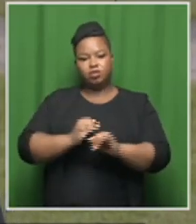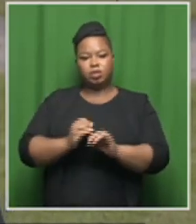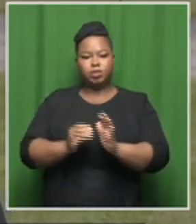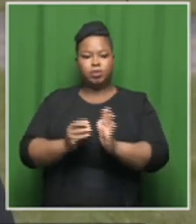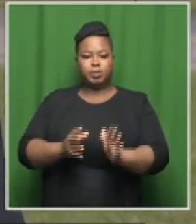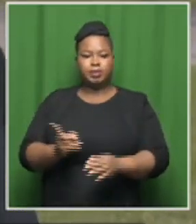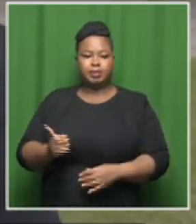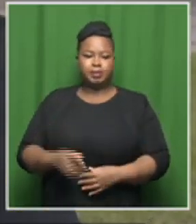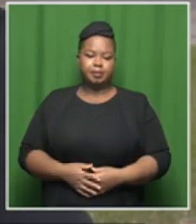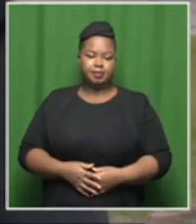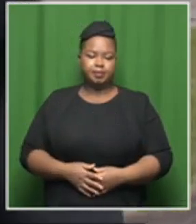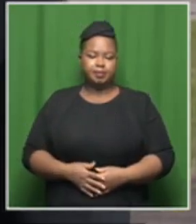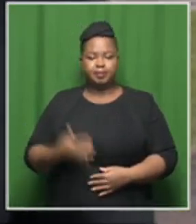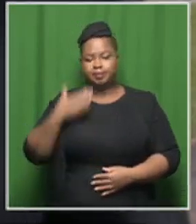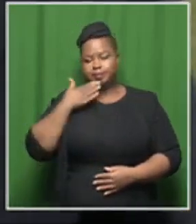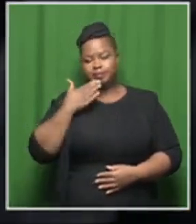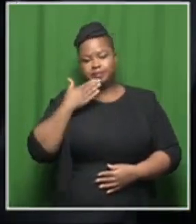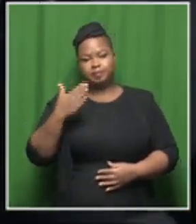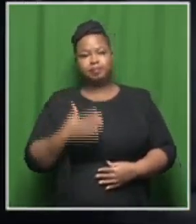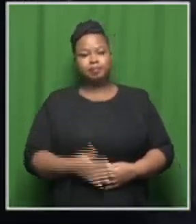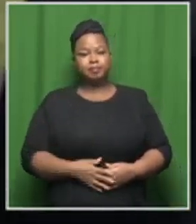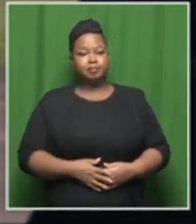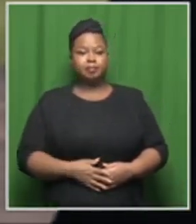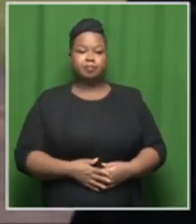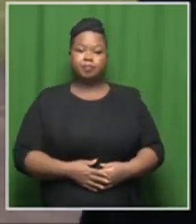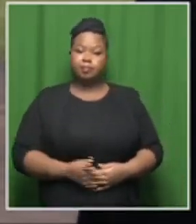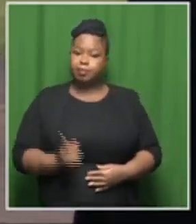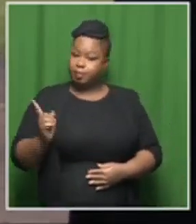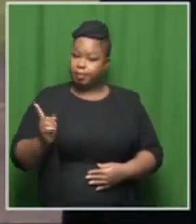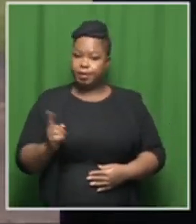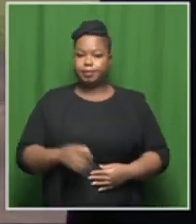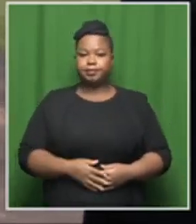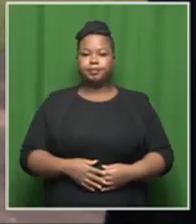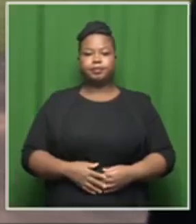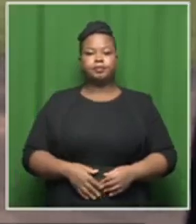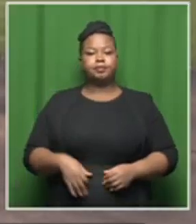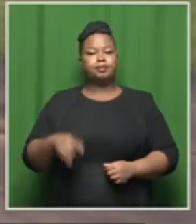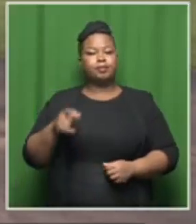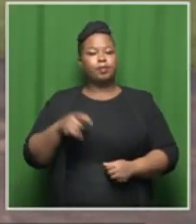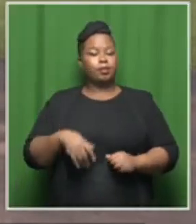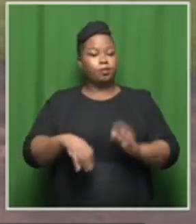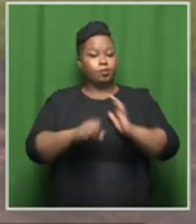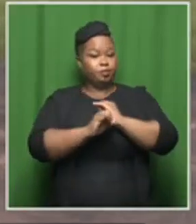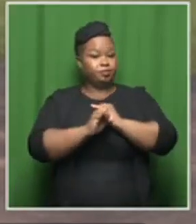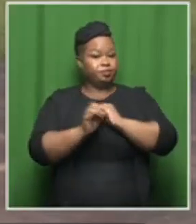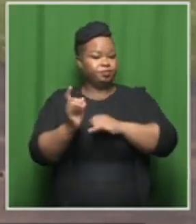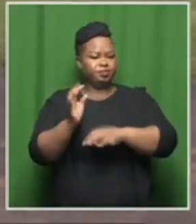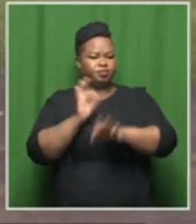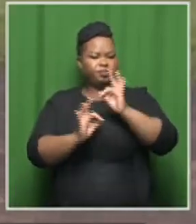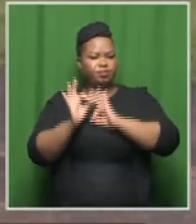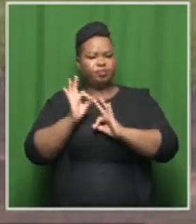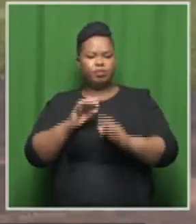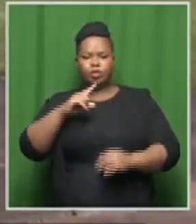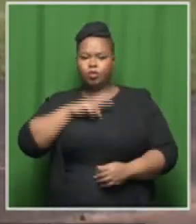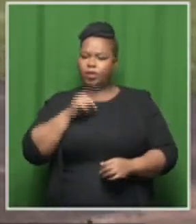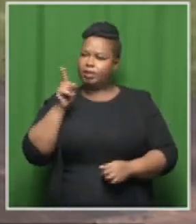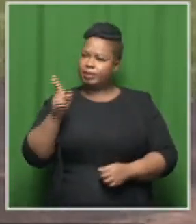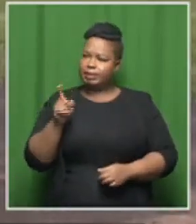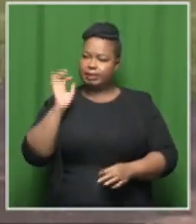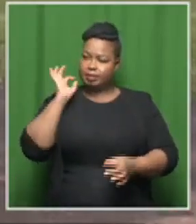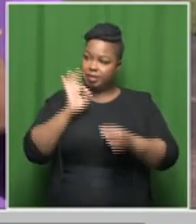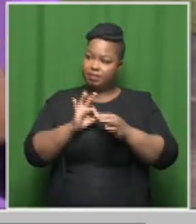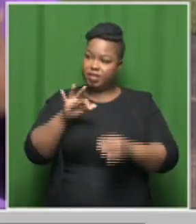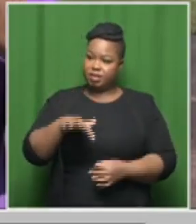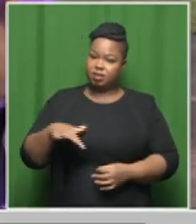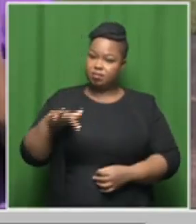Ati, we'll leave it there. Thank you so much. Thank you. There was Ati, just the chairperson of the institution, just saying why this specific